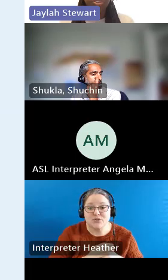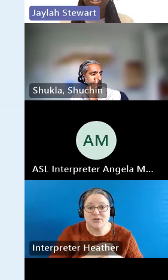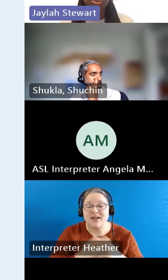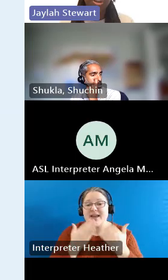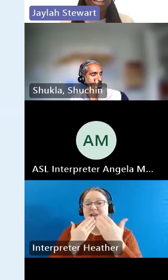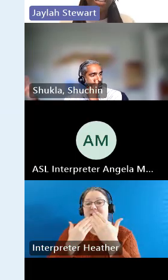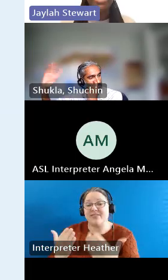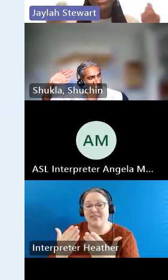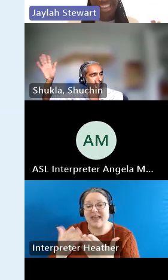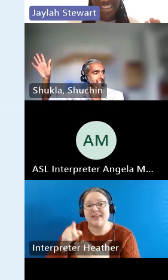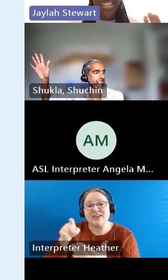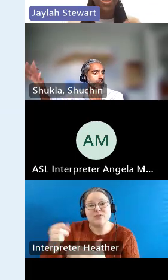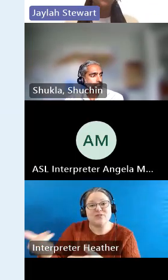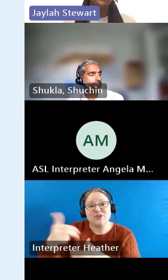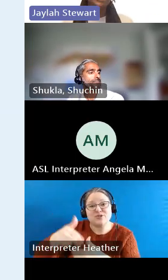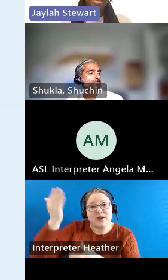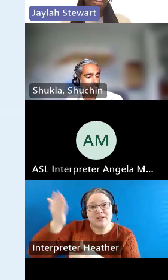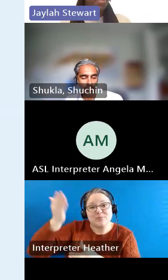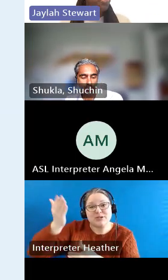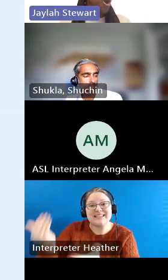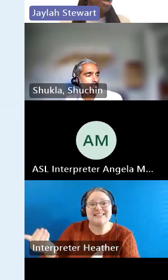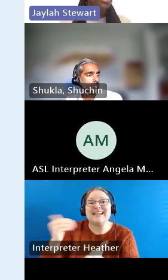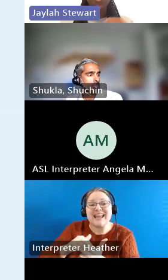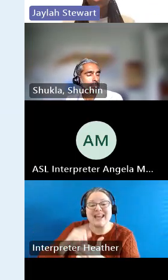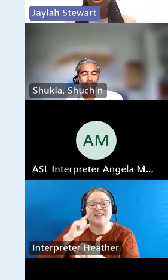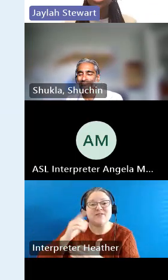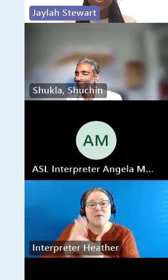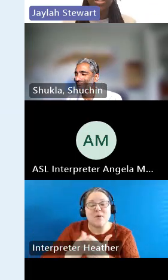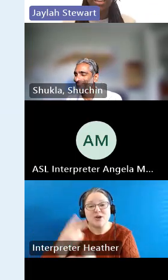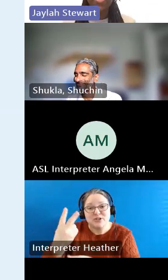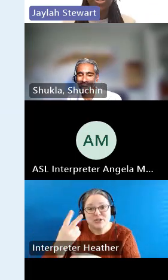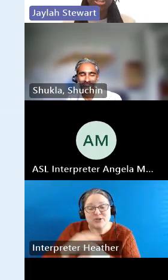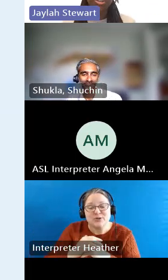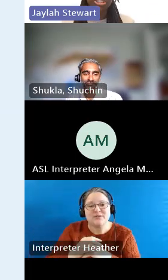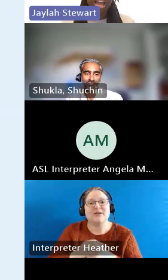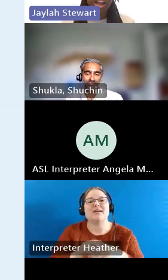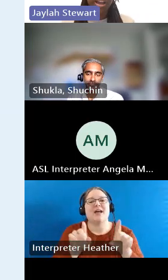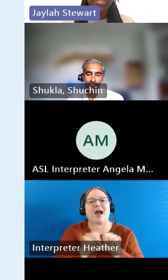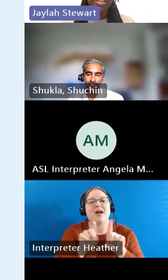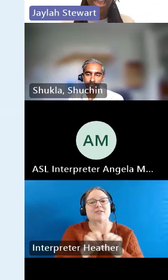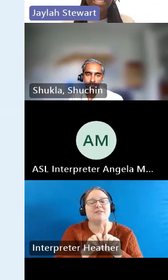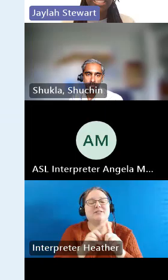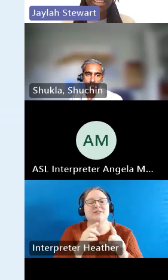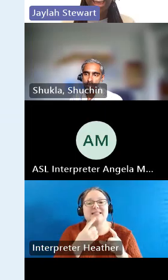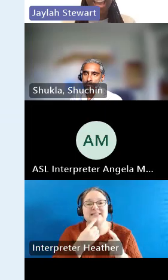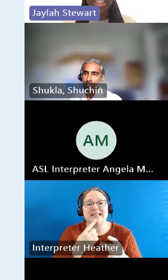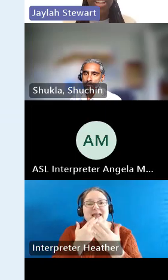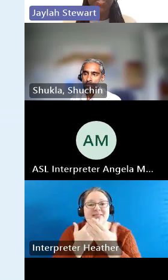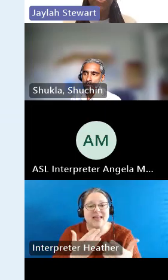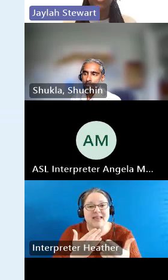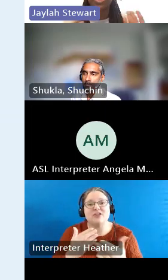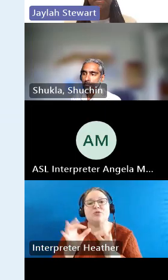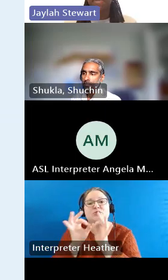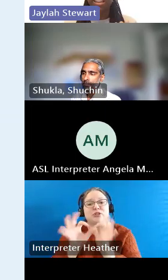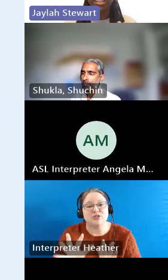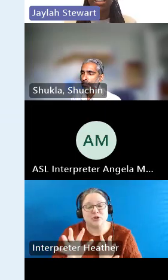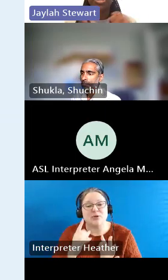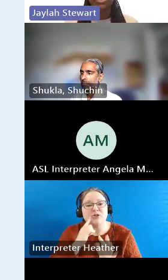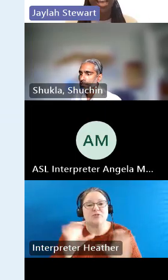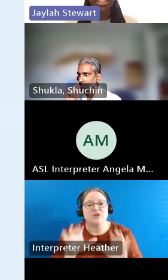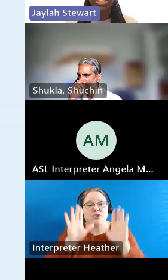Dr. Shukla for joining us again for the second part. We also want to give a huge shout out to Angela and Heather for